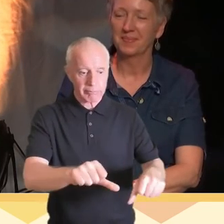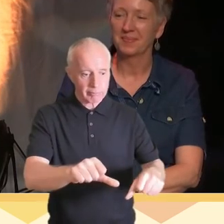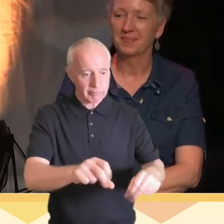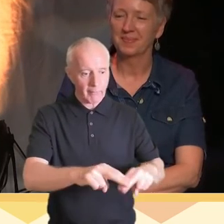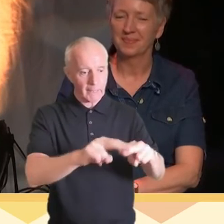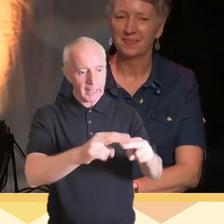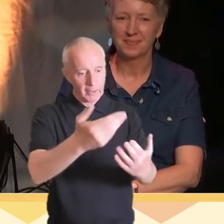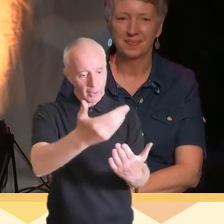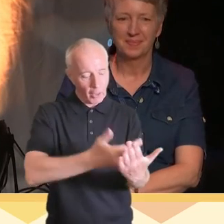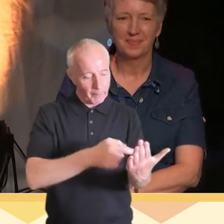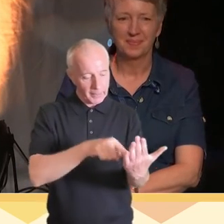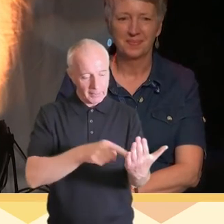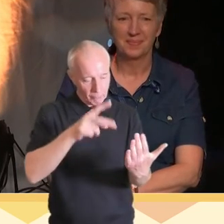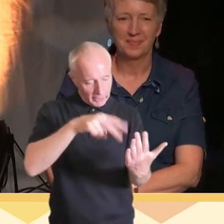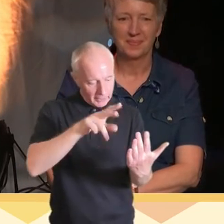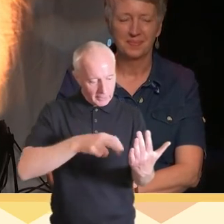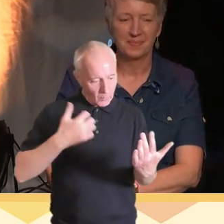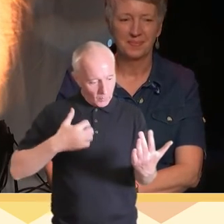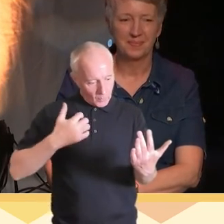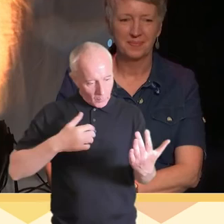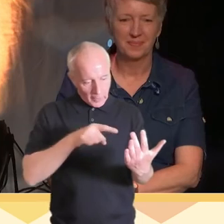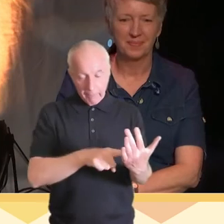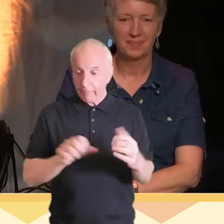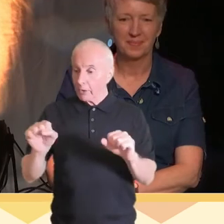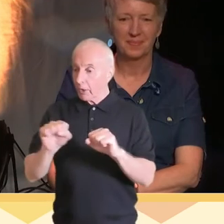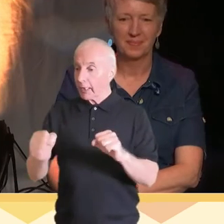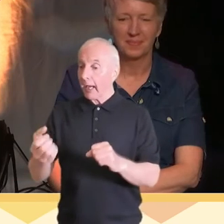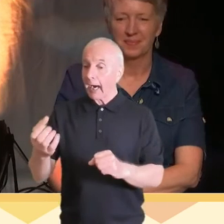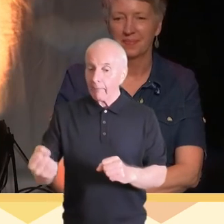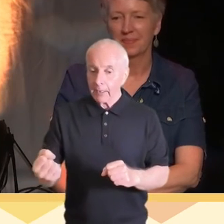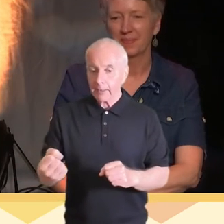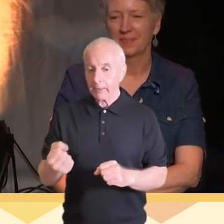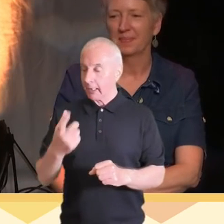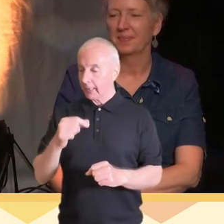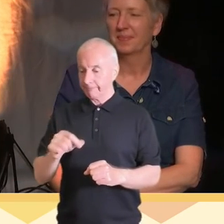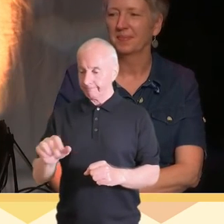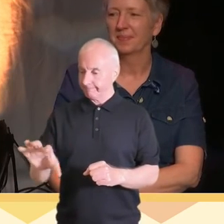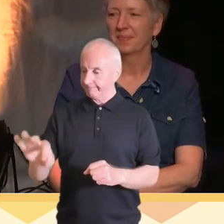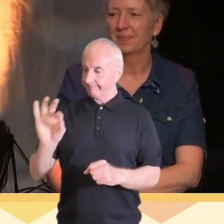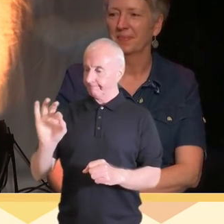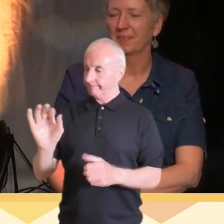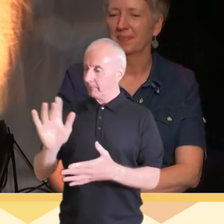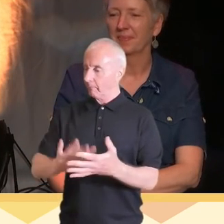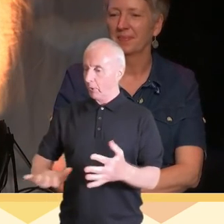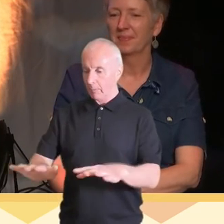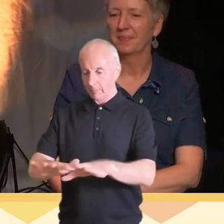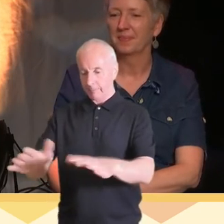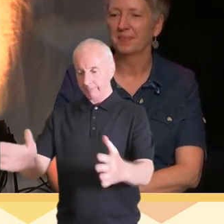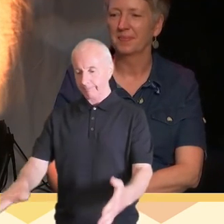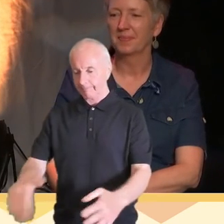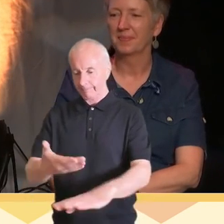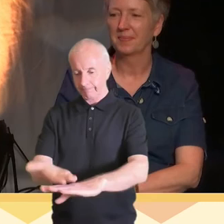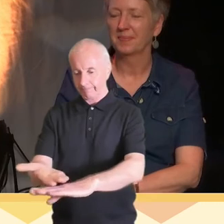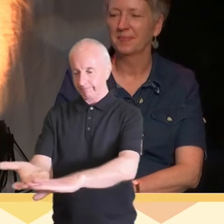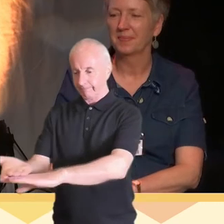so amazing. So if you've not got your copy at home, pick up a copy from one of the stands and just take the time to read and to be